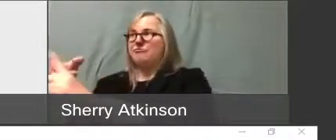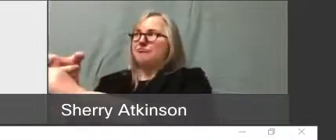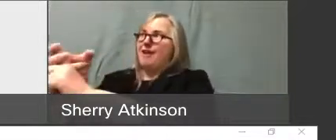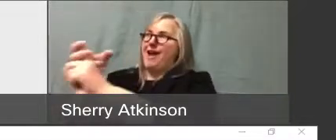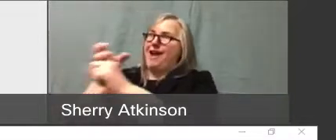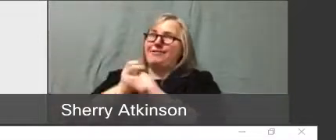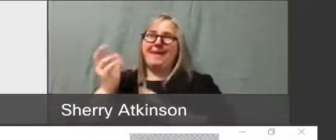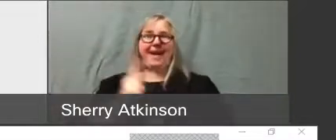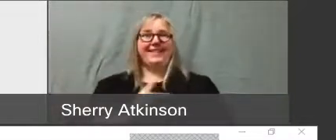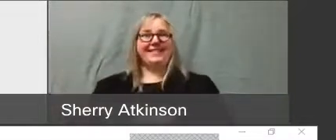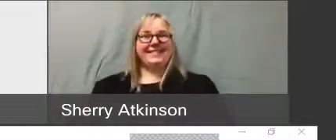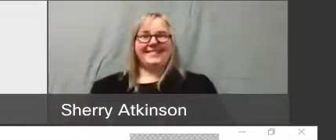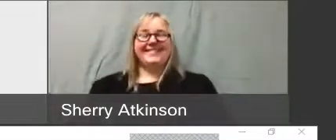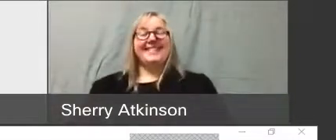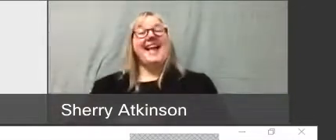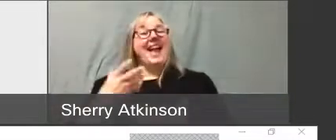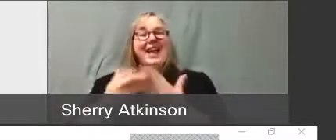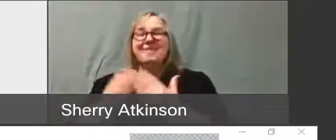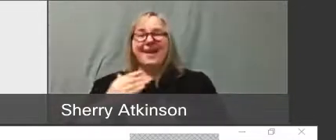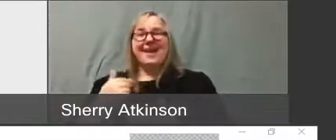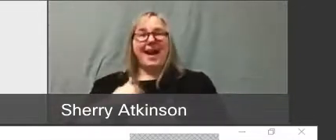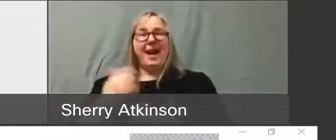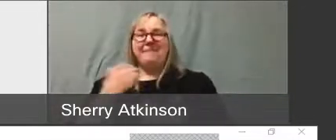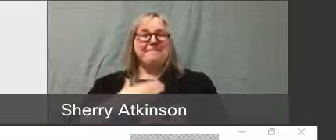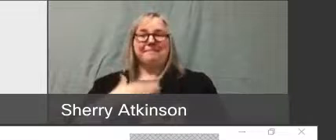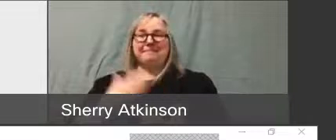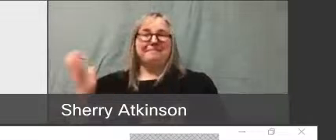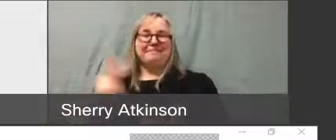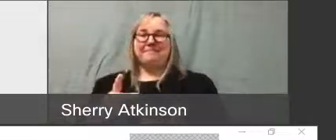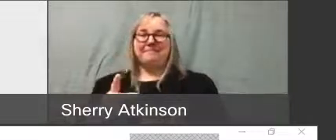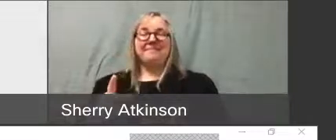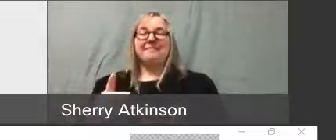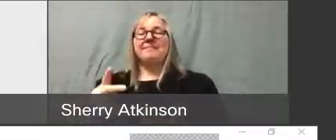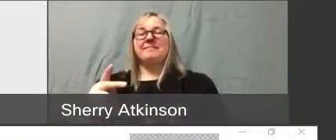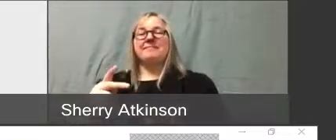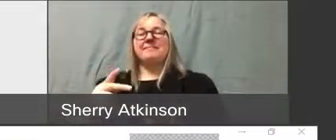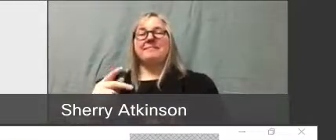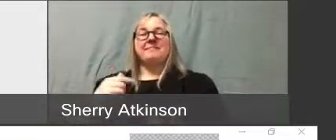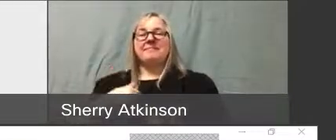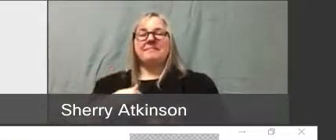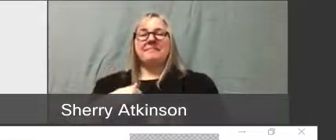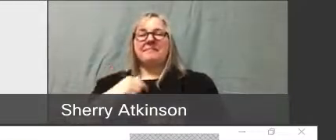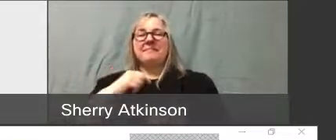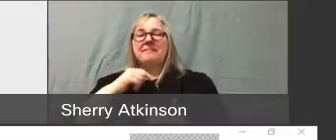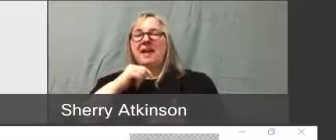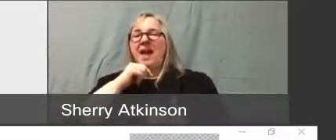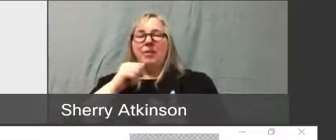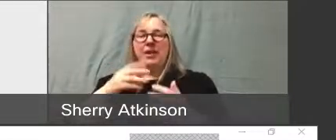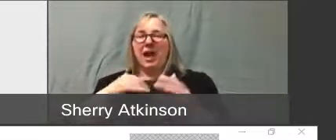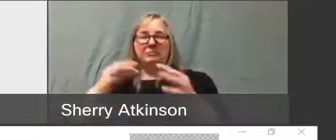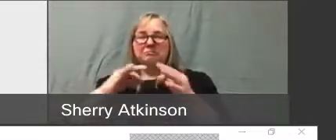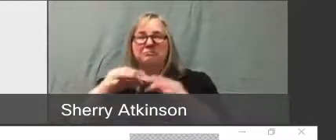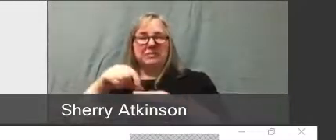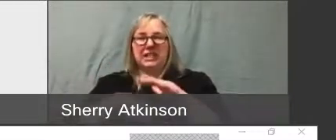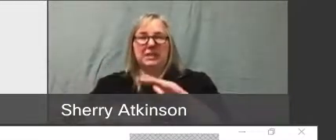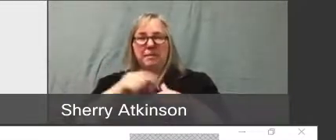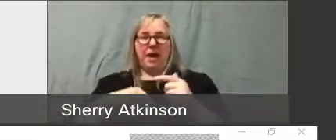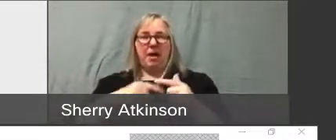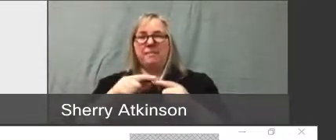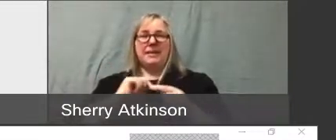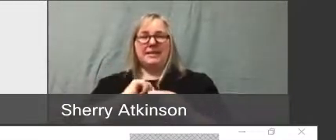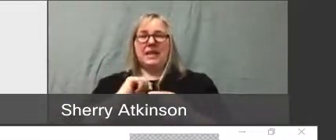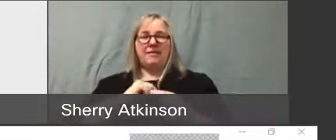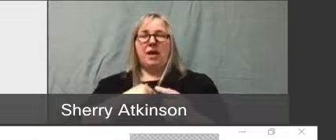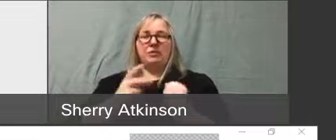So anyway, glad to be back. I won't get into any intros about myself because I'll save you guys the time on